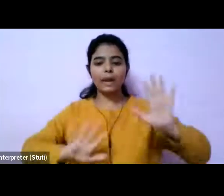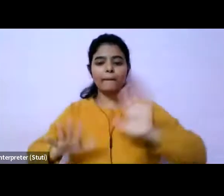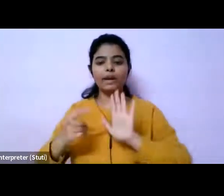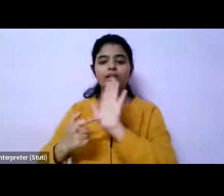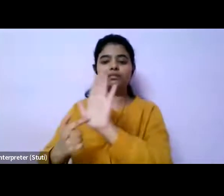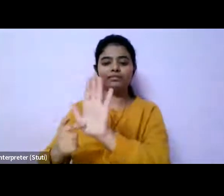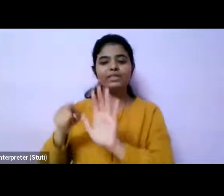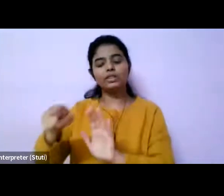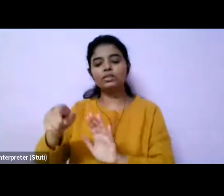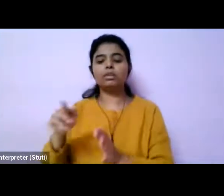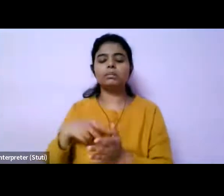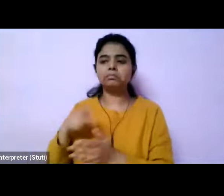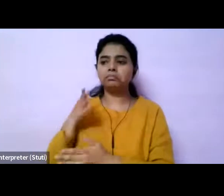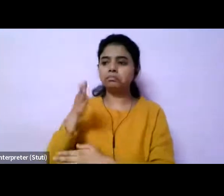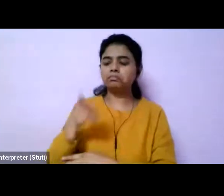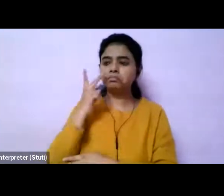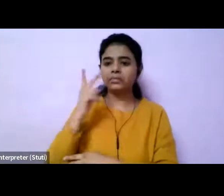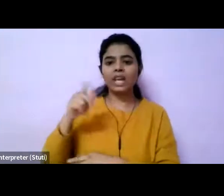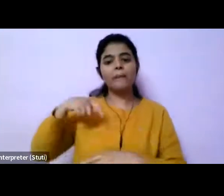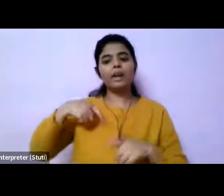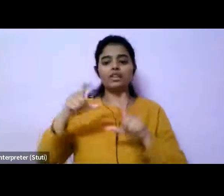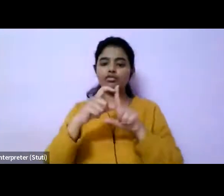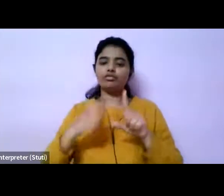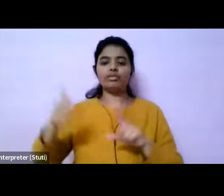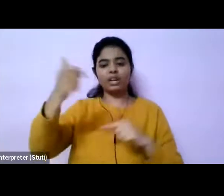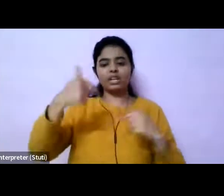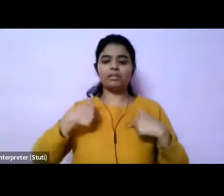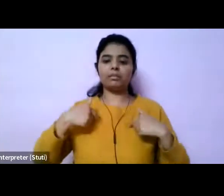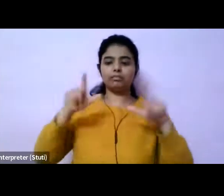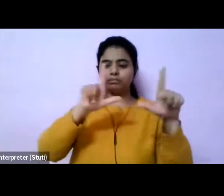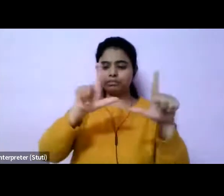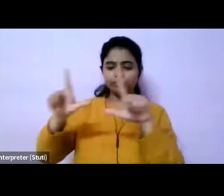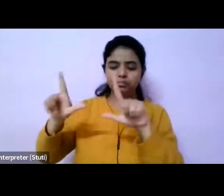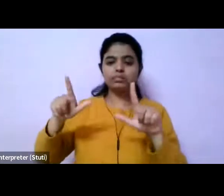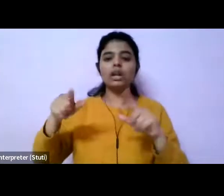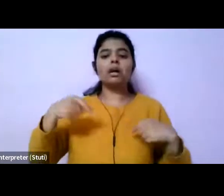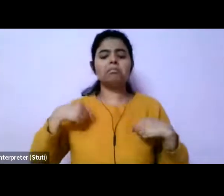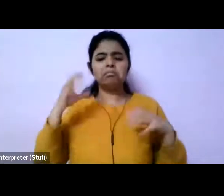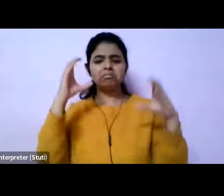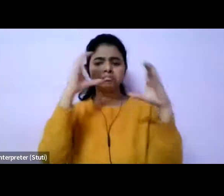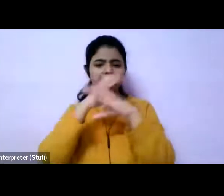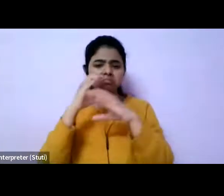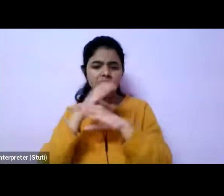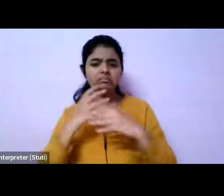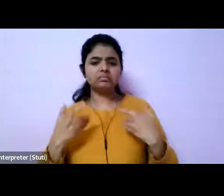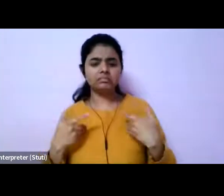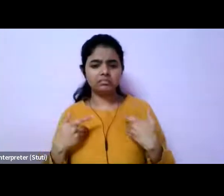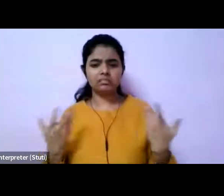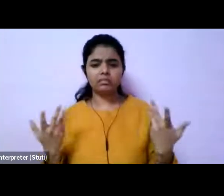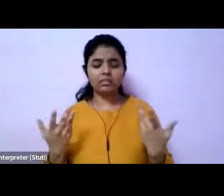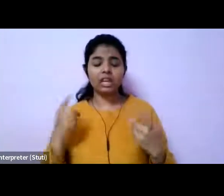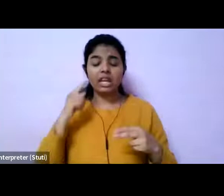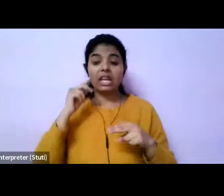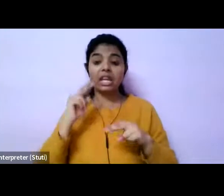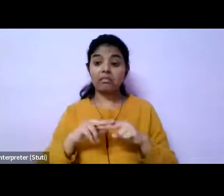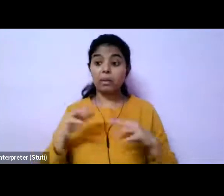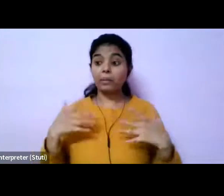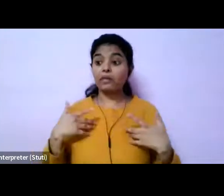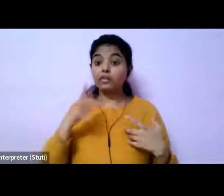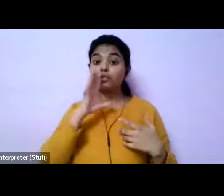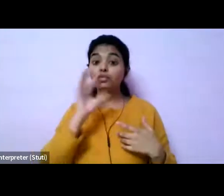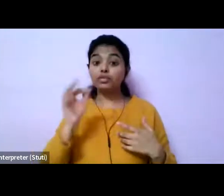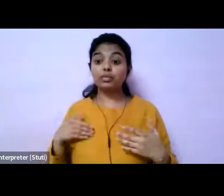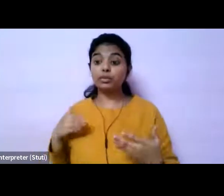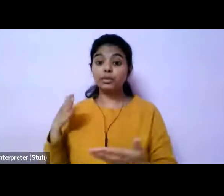theater director myself, I am myself a bit confused, because I think if I am in the presence of